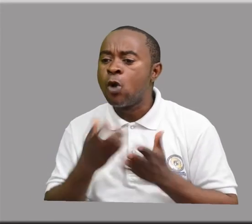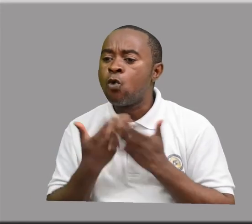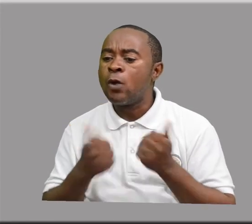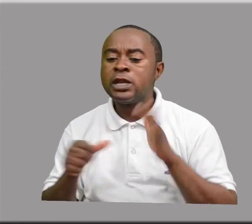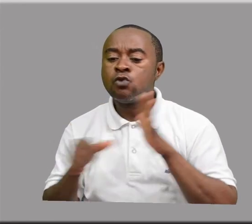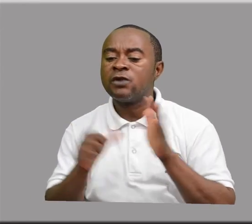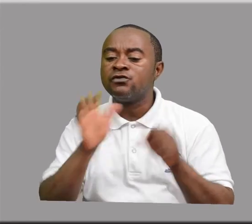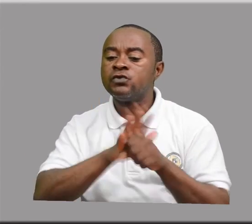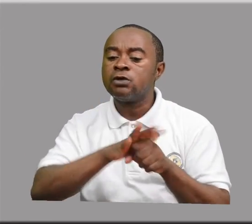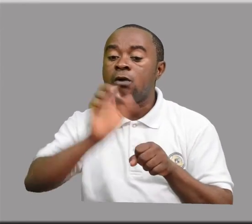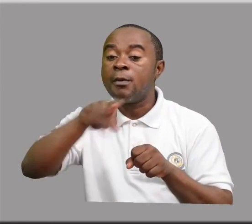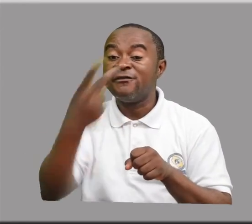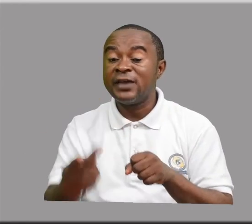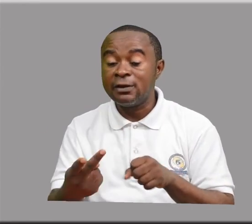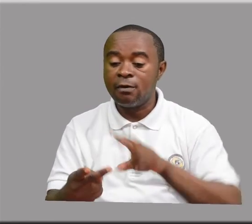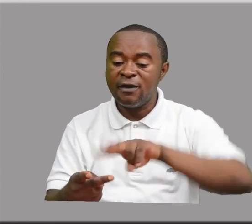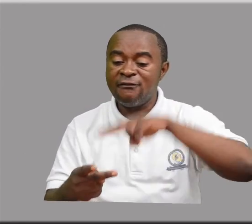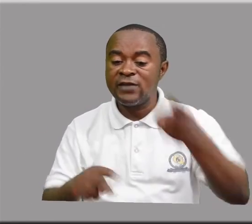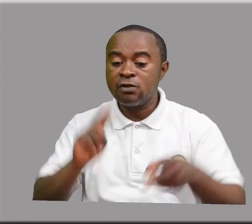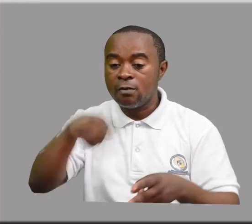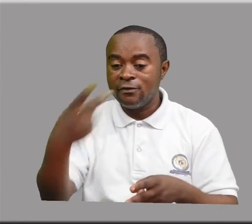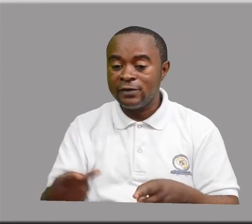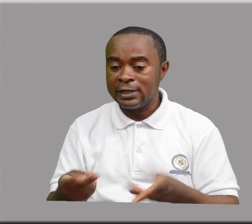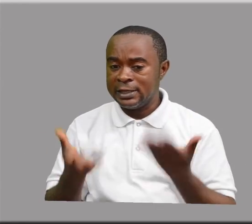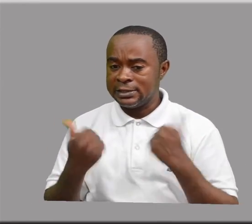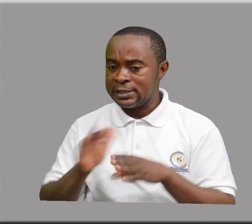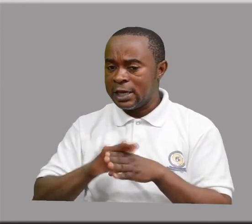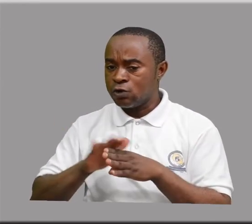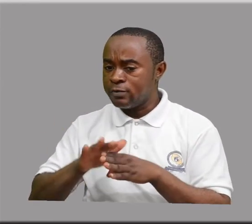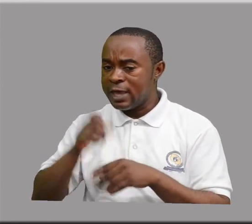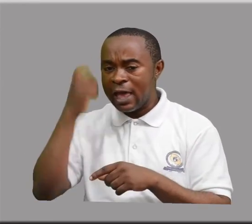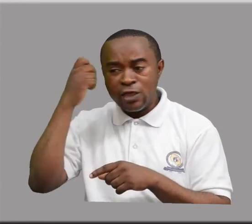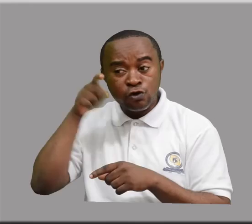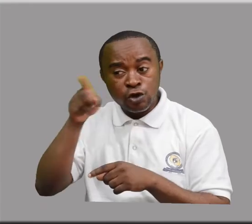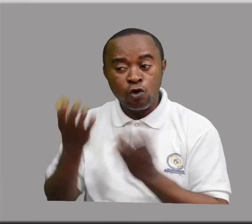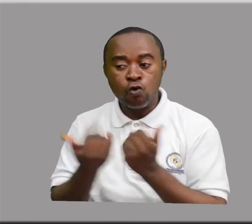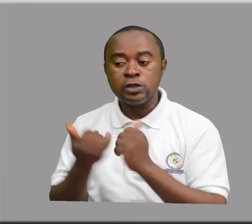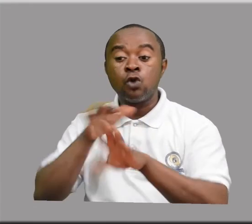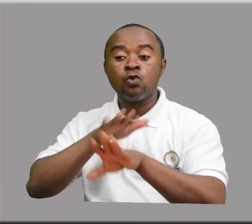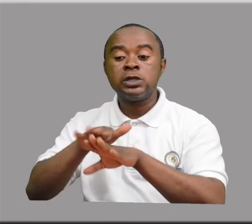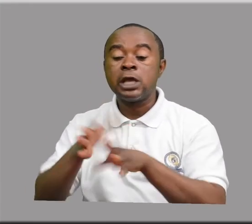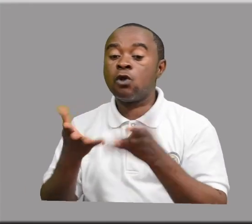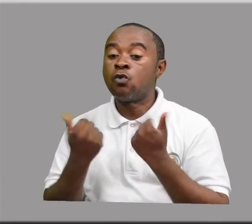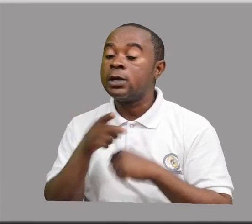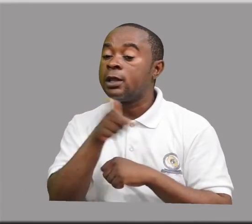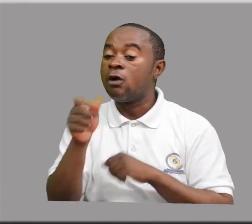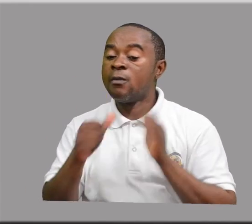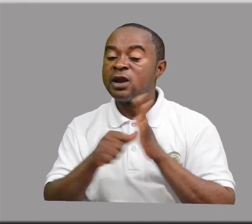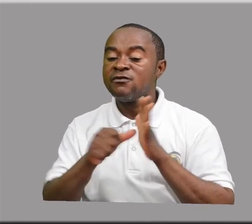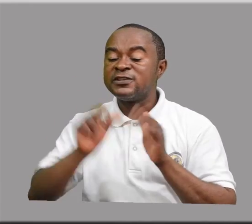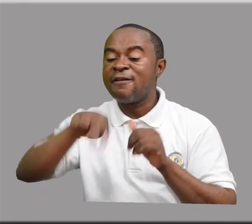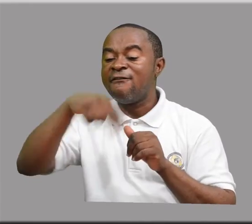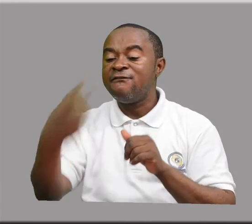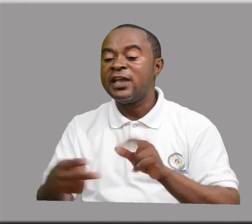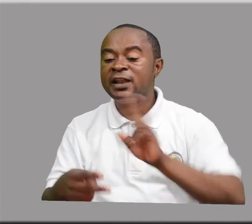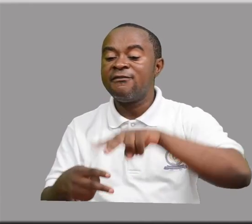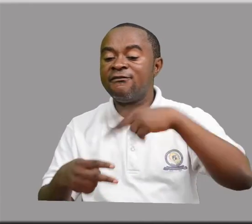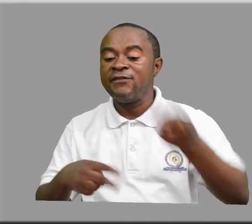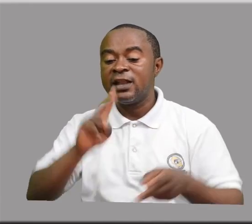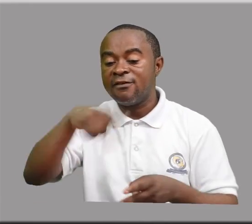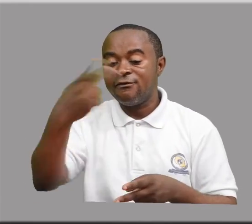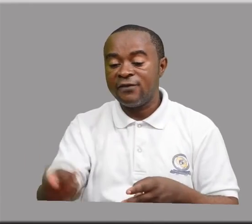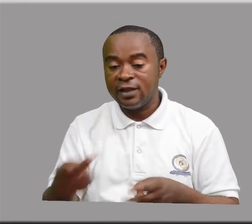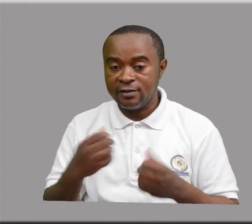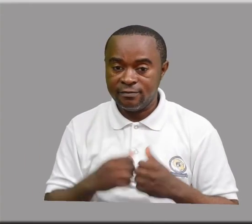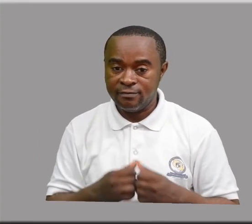2 to explain what you found in the field. Basically, in the discussion, we say you